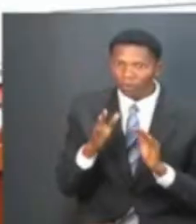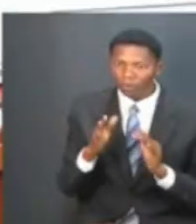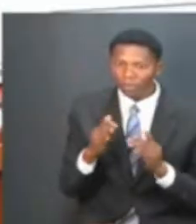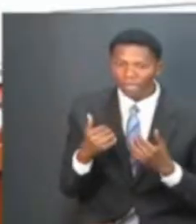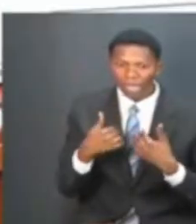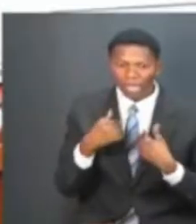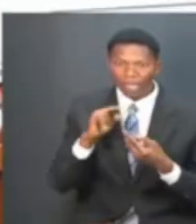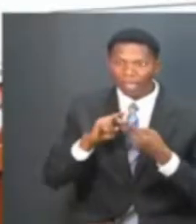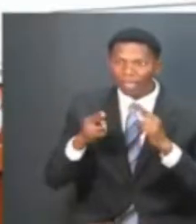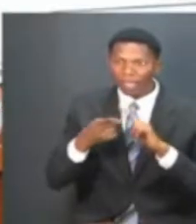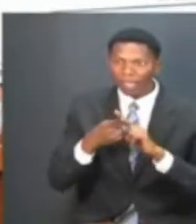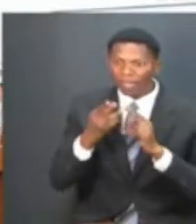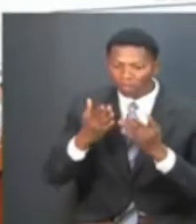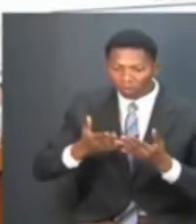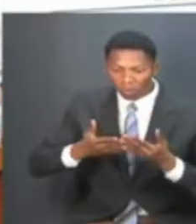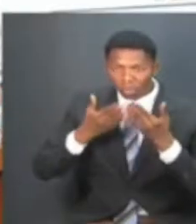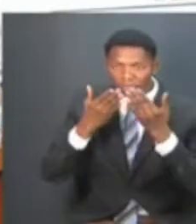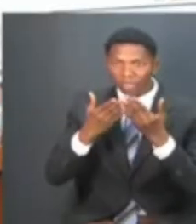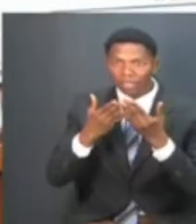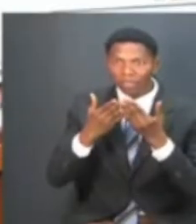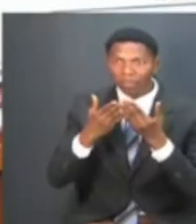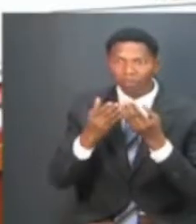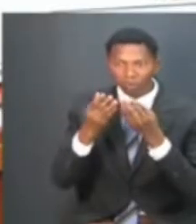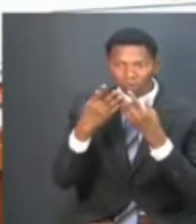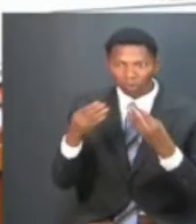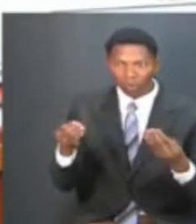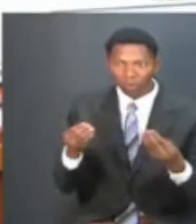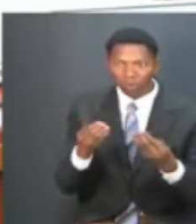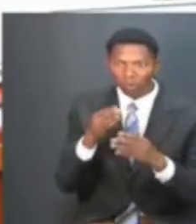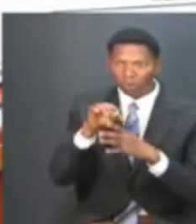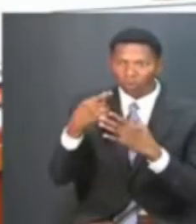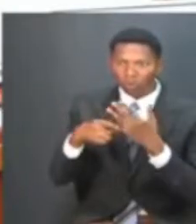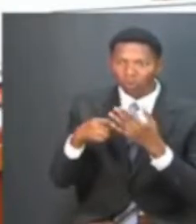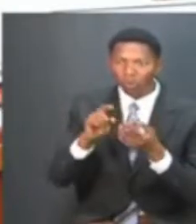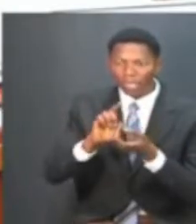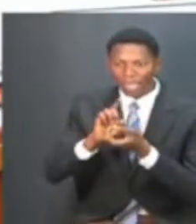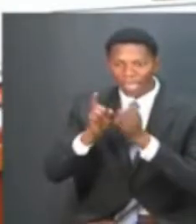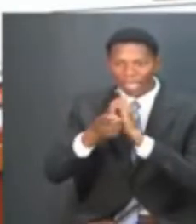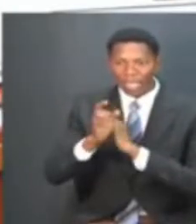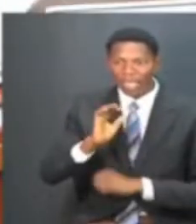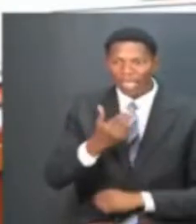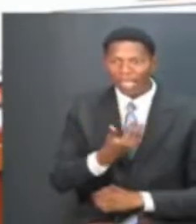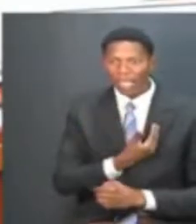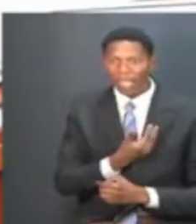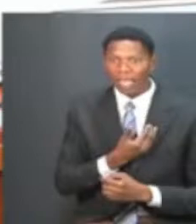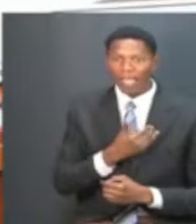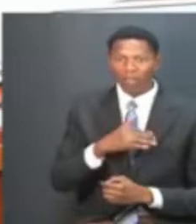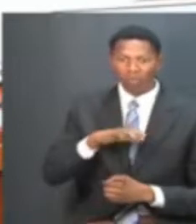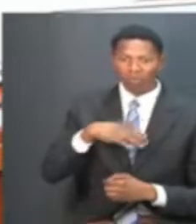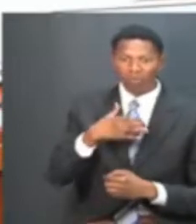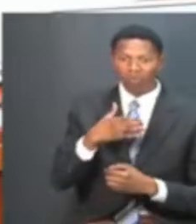of proposed solutions, including redefining our corporate focus as a country.